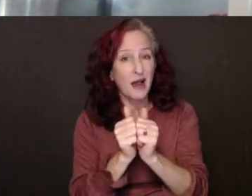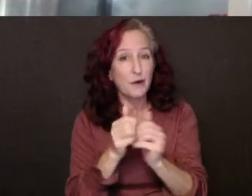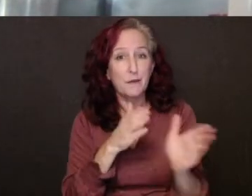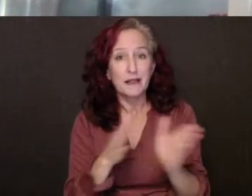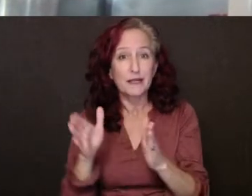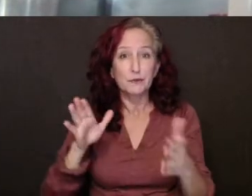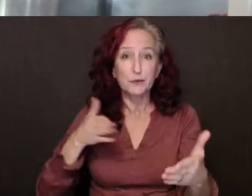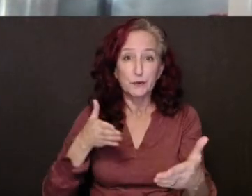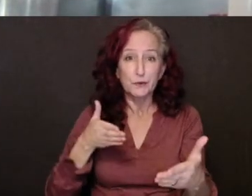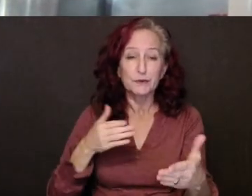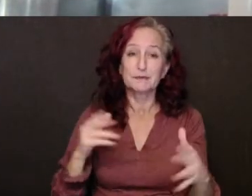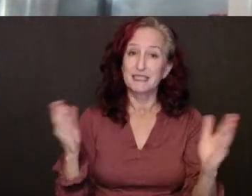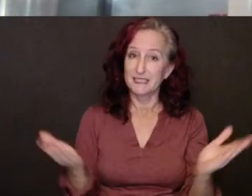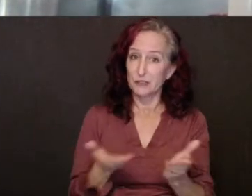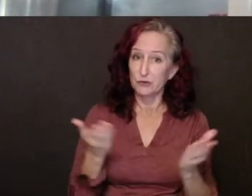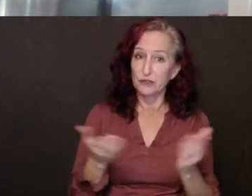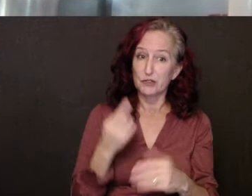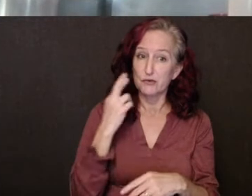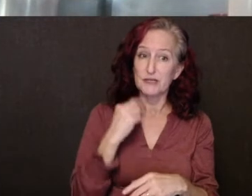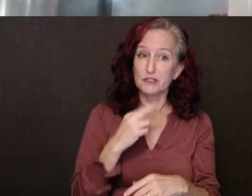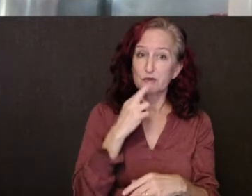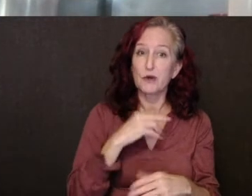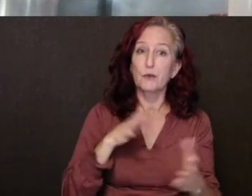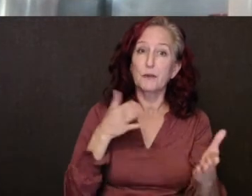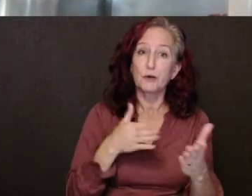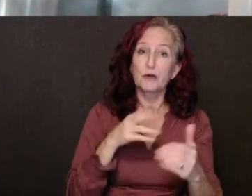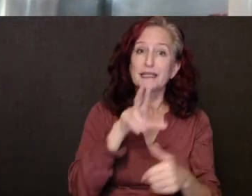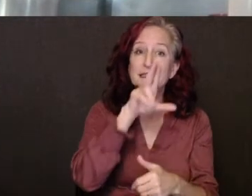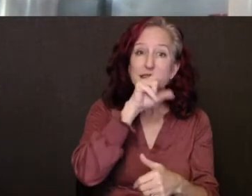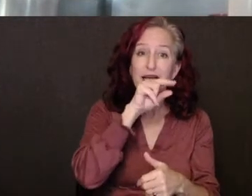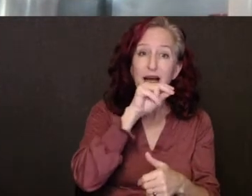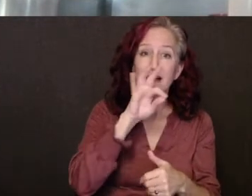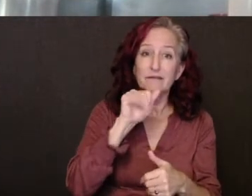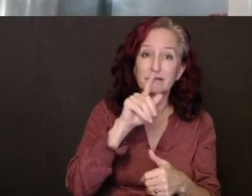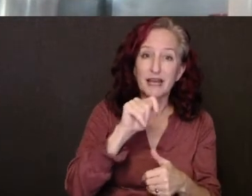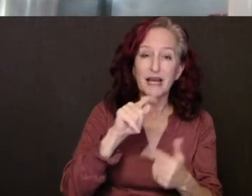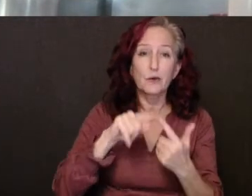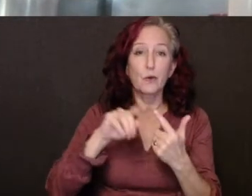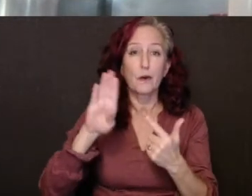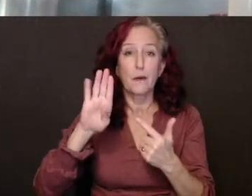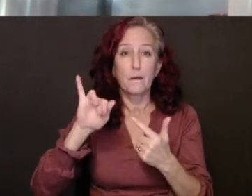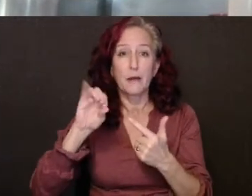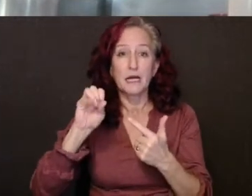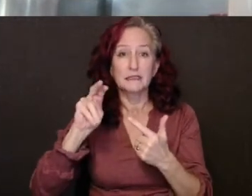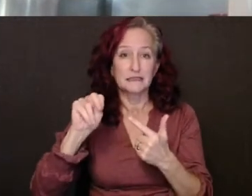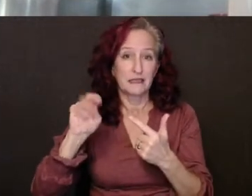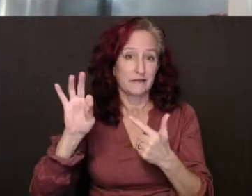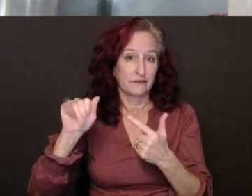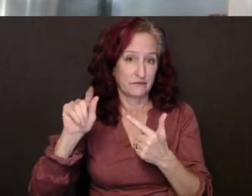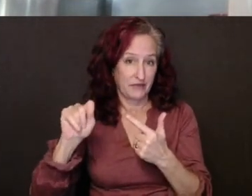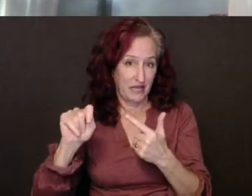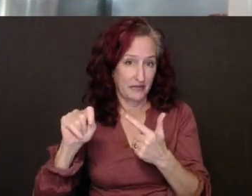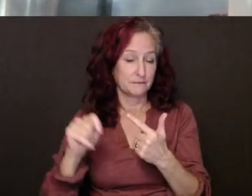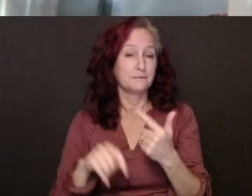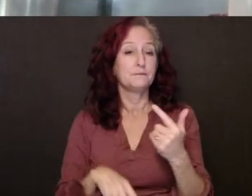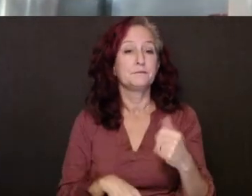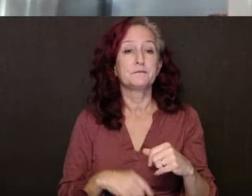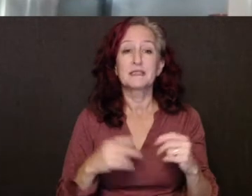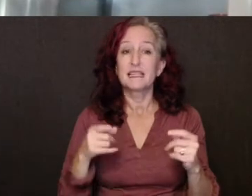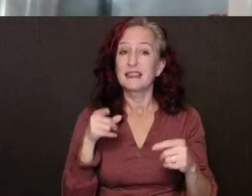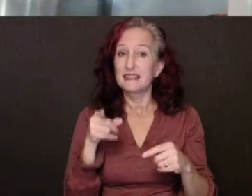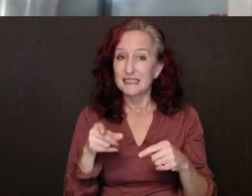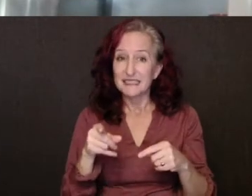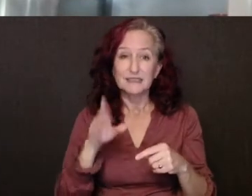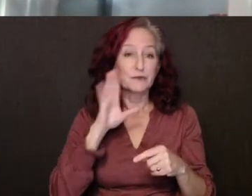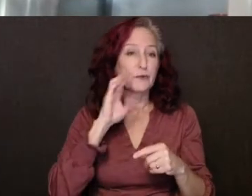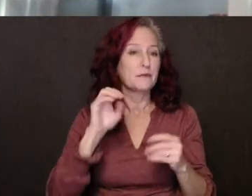hominy. And when it comes to the pearl hominy, it's really based on how you're going to cook it. Like for instance, here